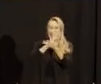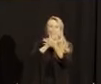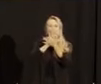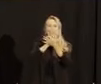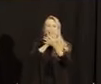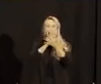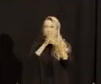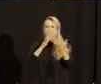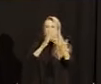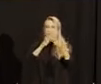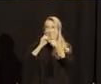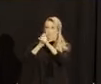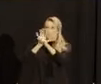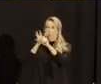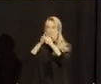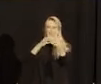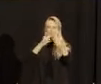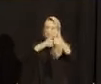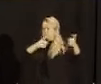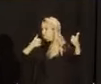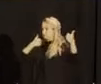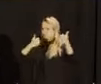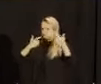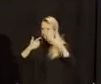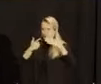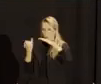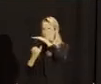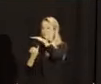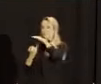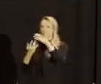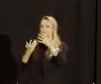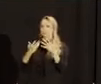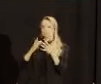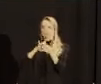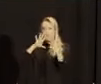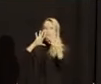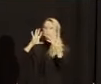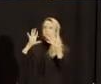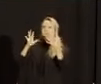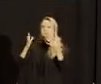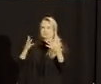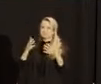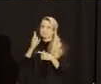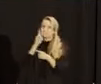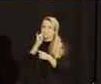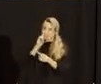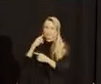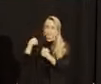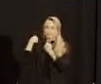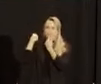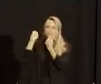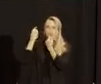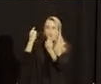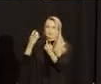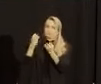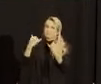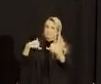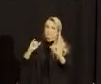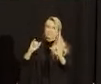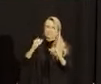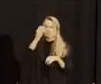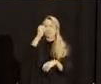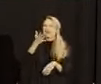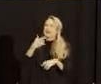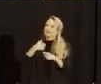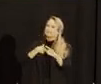environments. And I will very much try to be an optimist, but I will strike a note of real